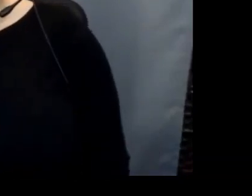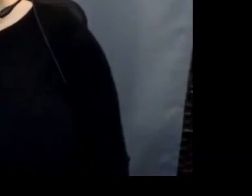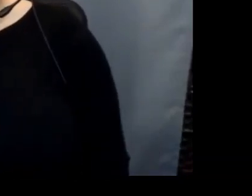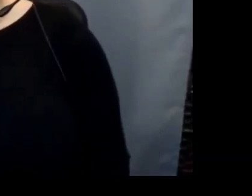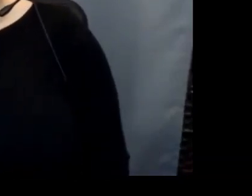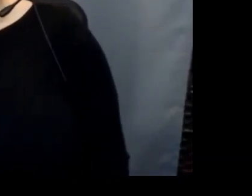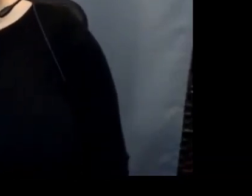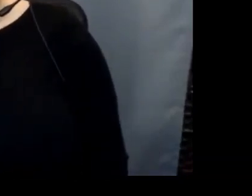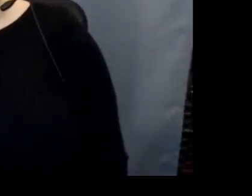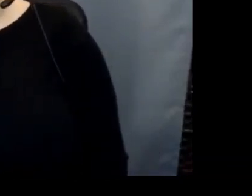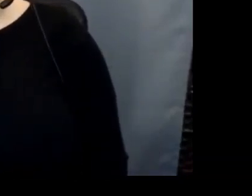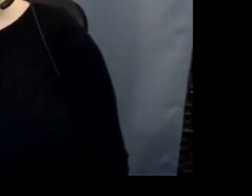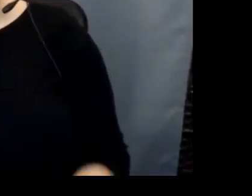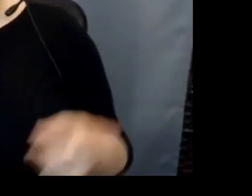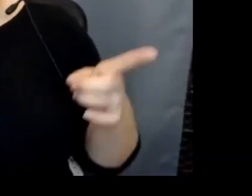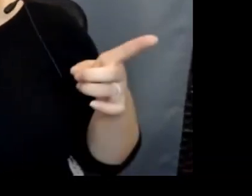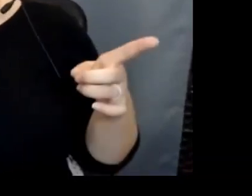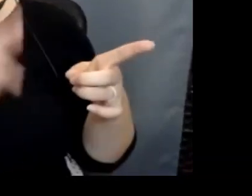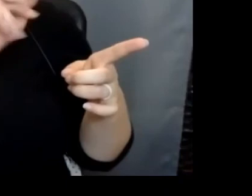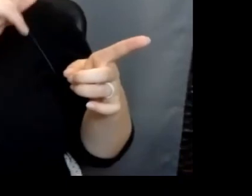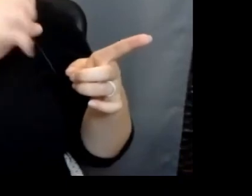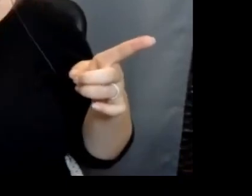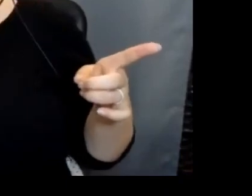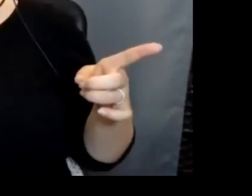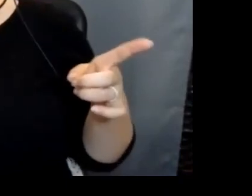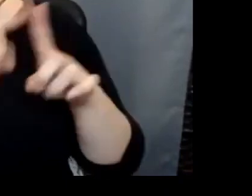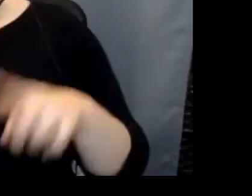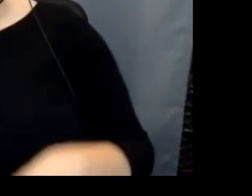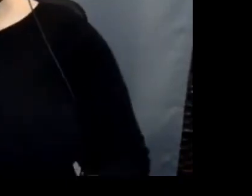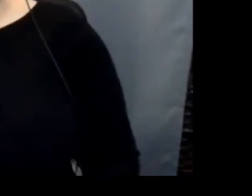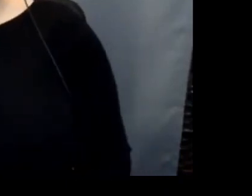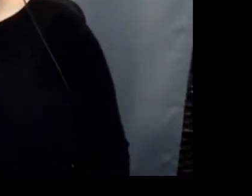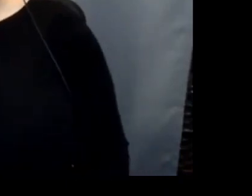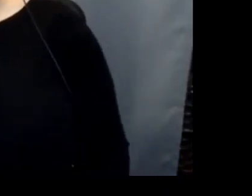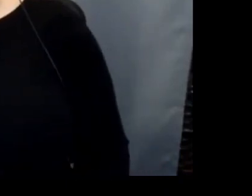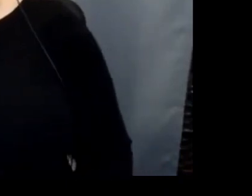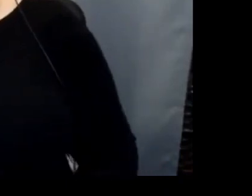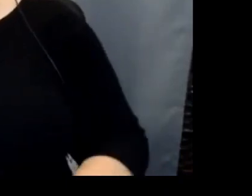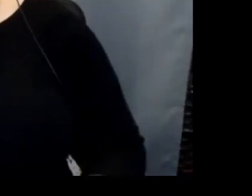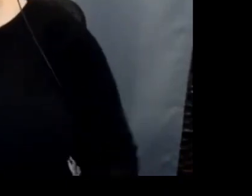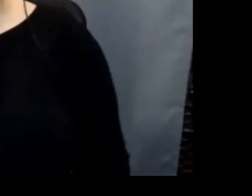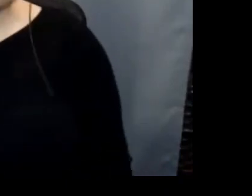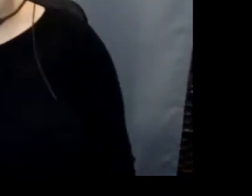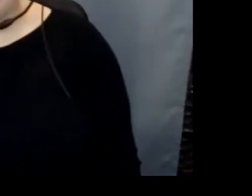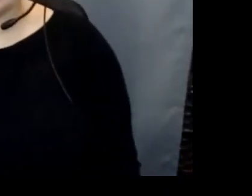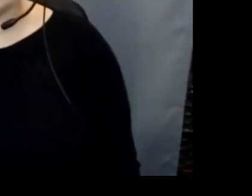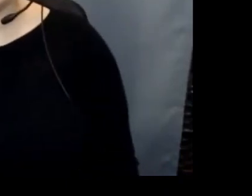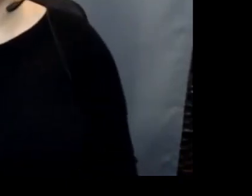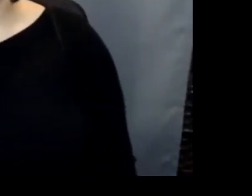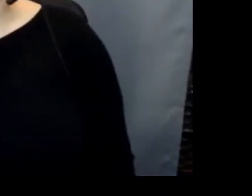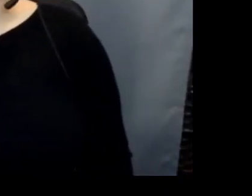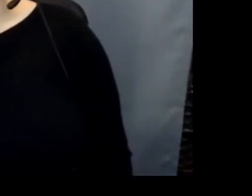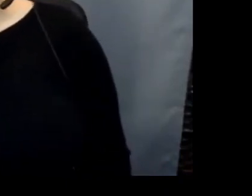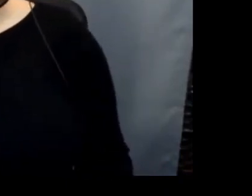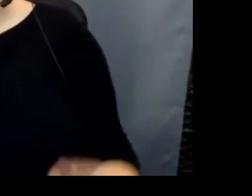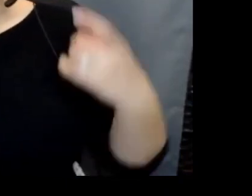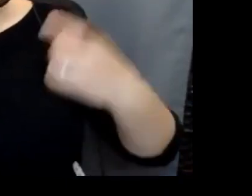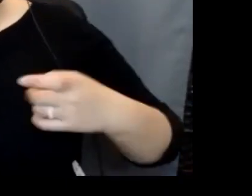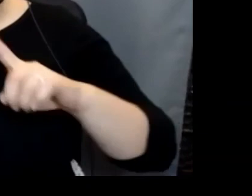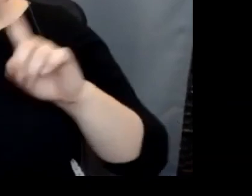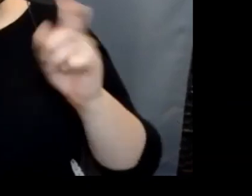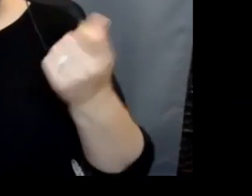I know Roxanne knows the answer, but I guess I'll answer this one. Absolutely. Okay. Contributions can come from anywhere and